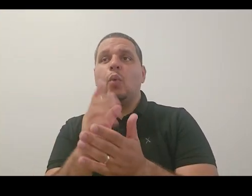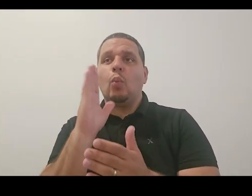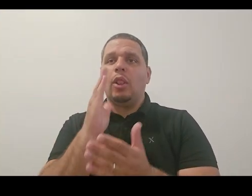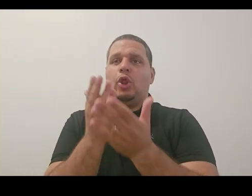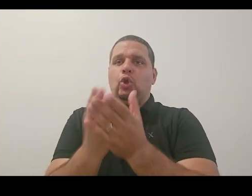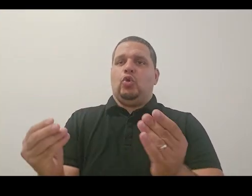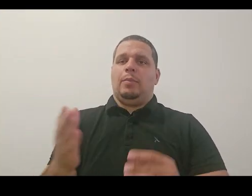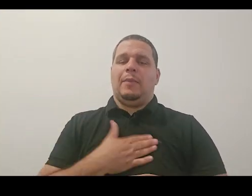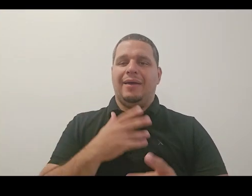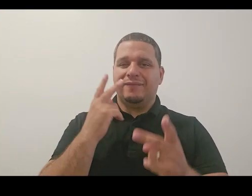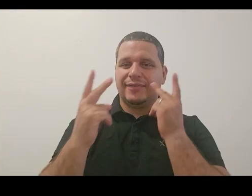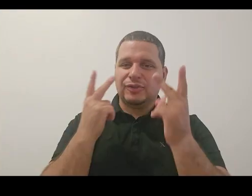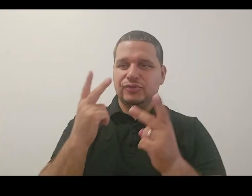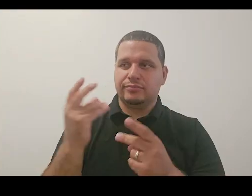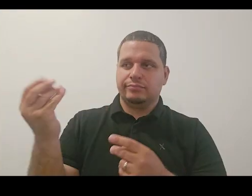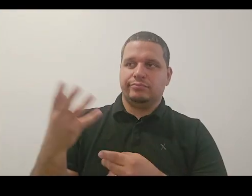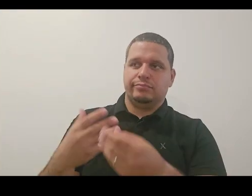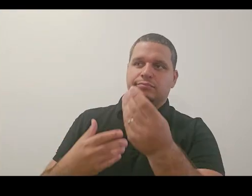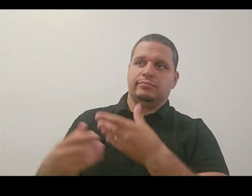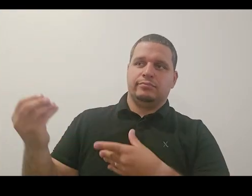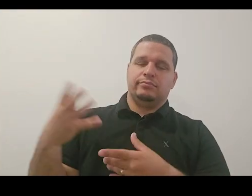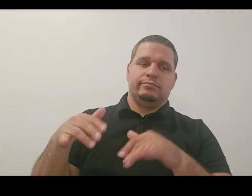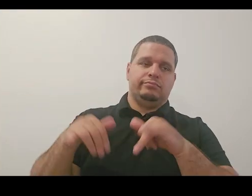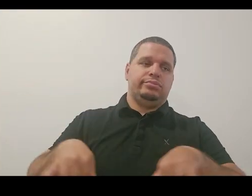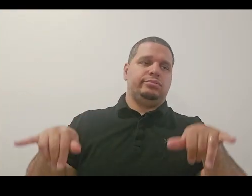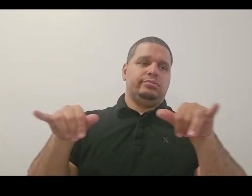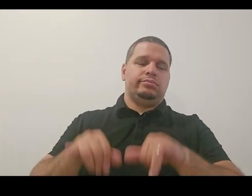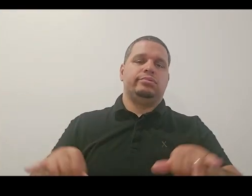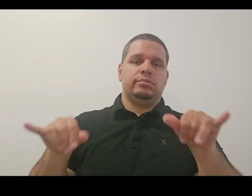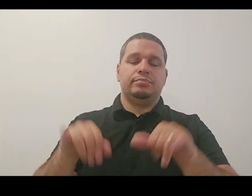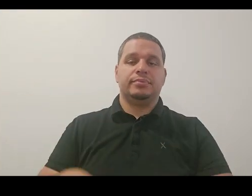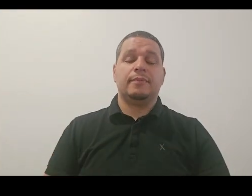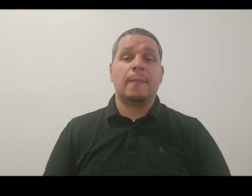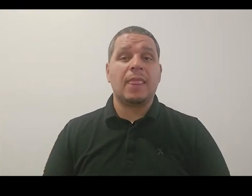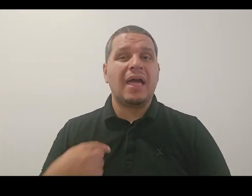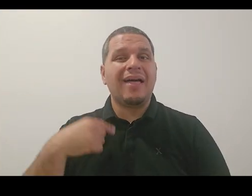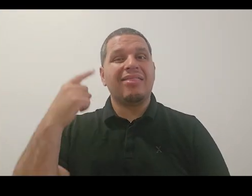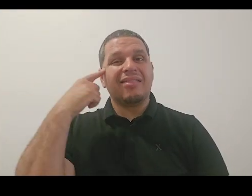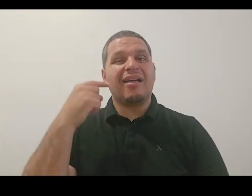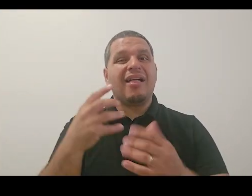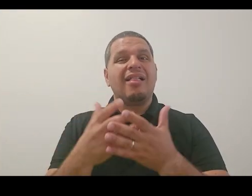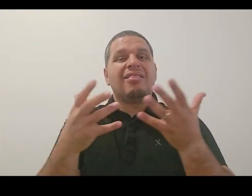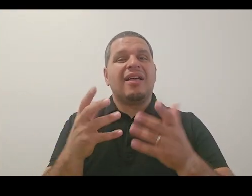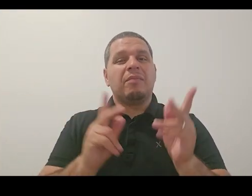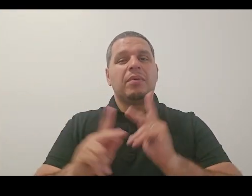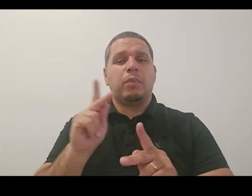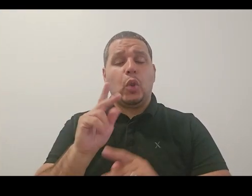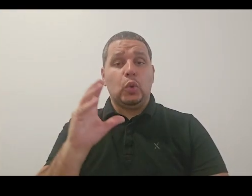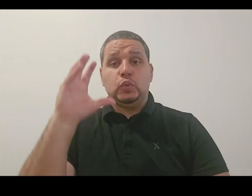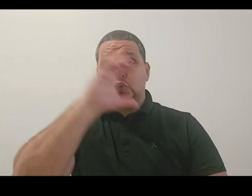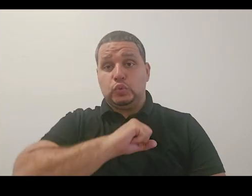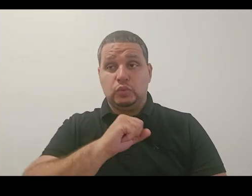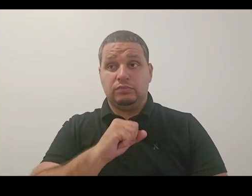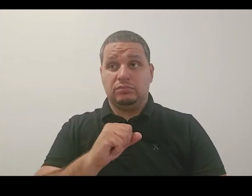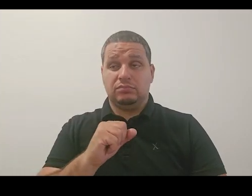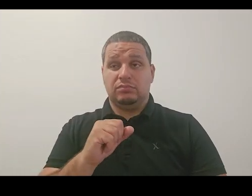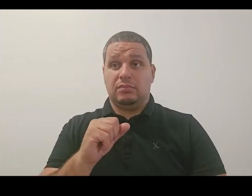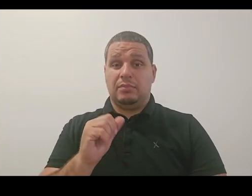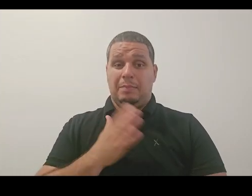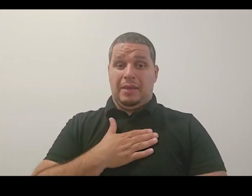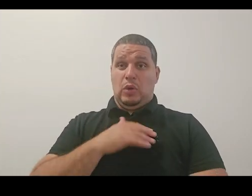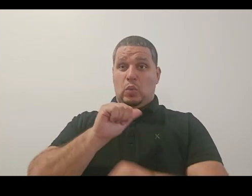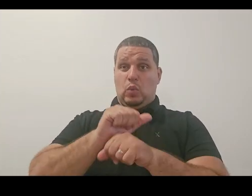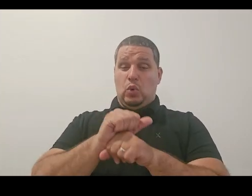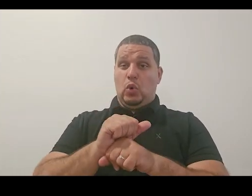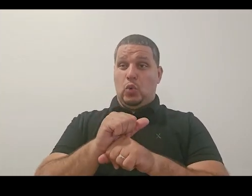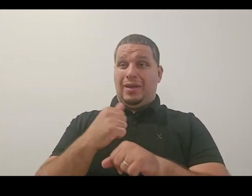can cure my vision. Um, and I think that a lot of people assume that the work that I